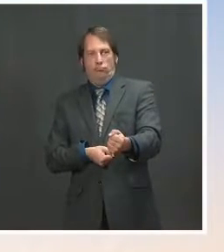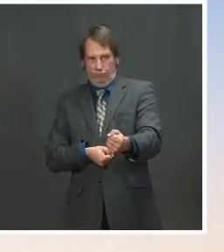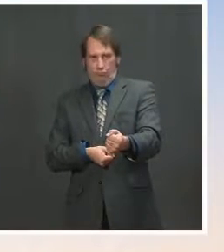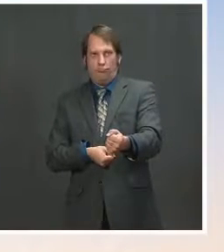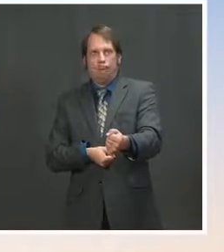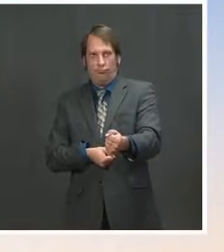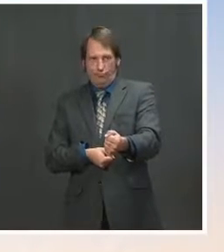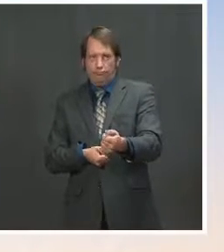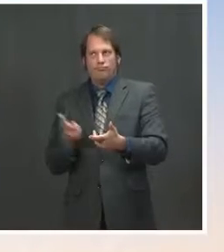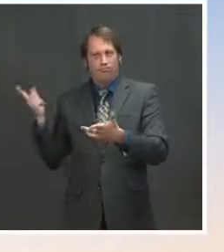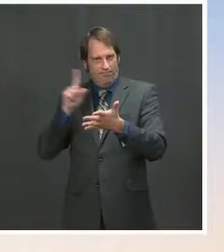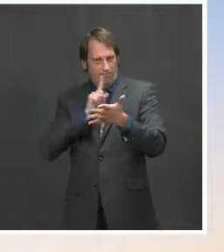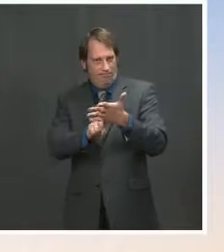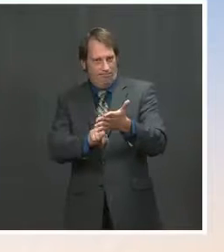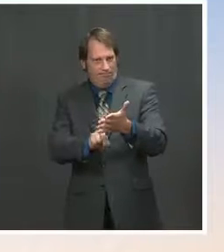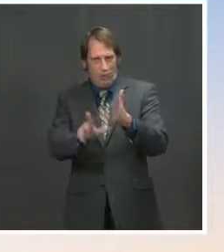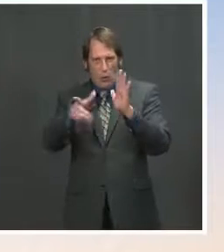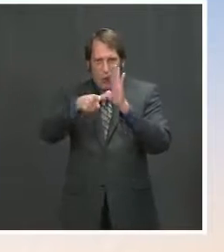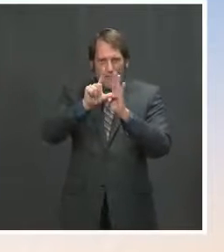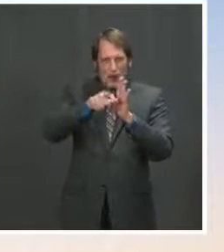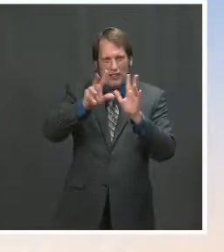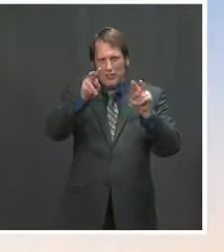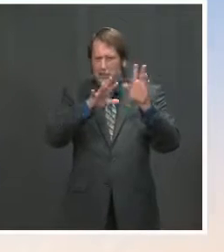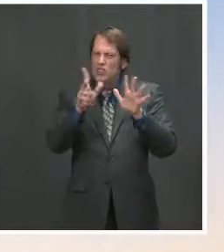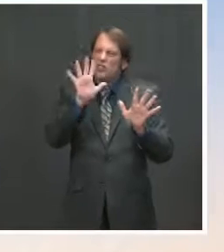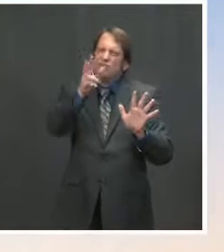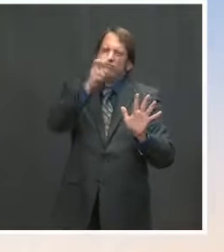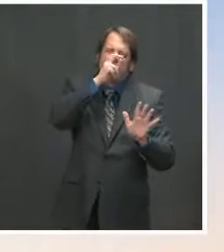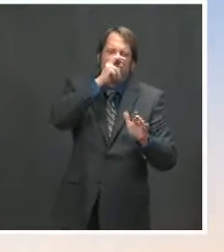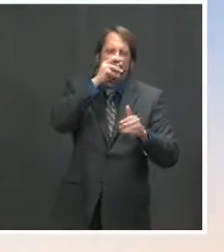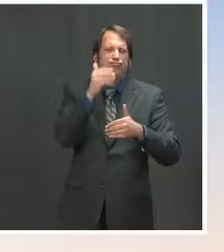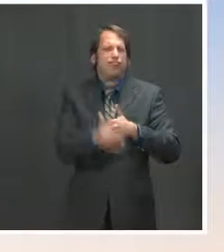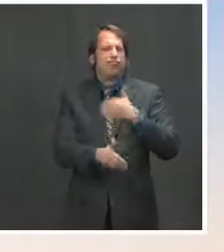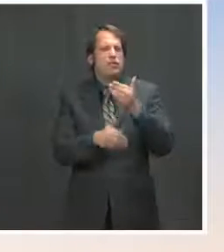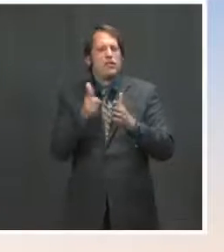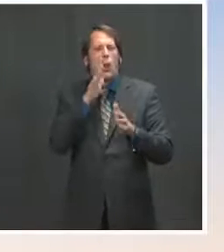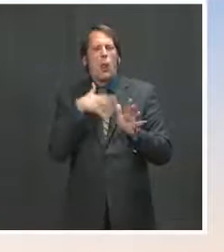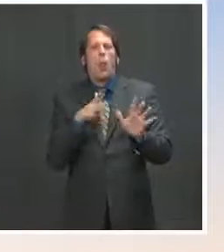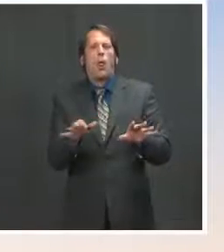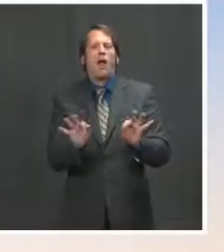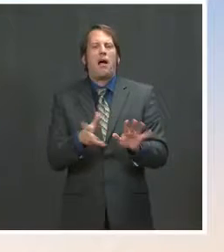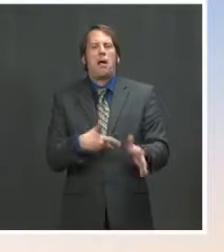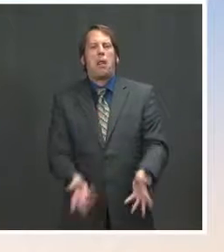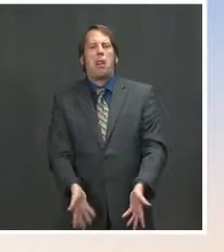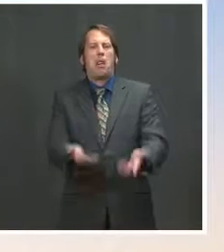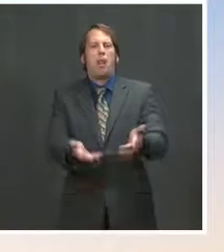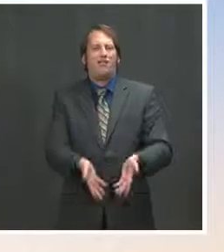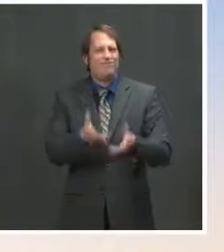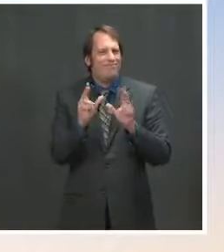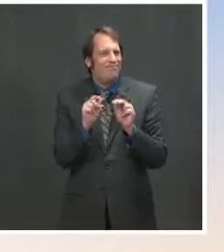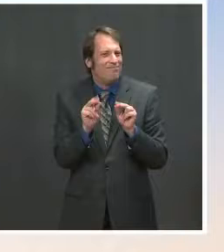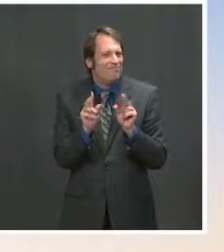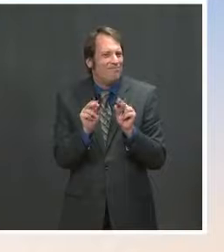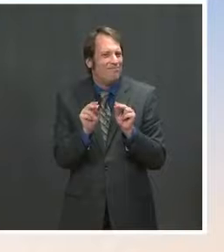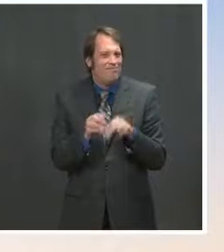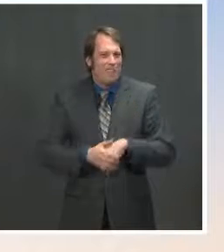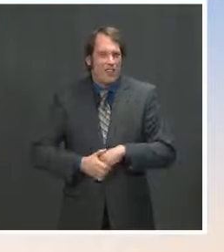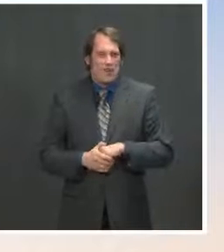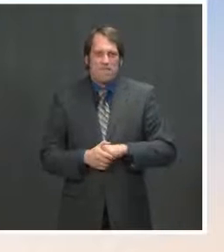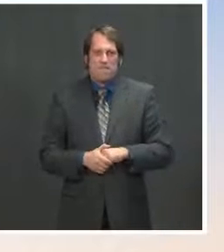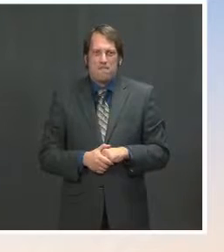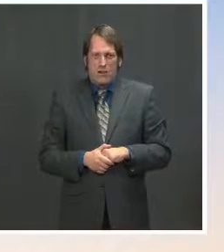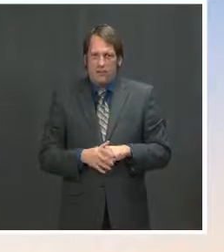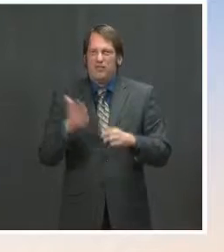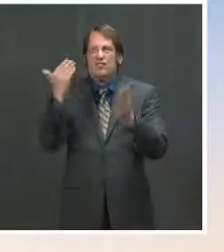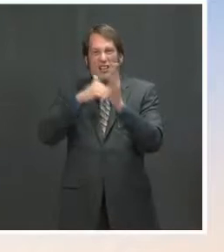high standards that we have in the U.S. government. They're convening again on Friday, as Dr. Fauci, I think, spoke to over